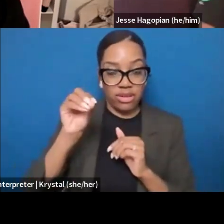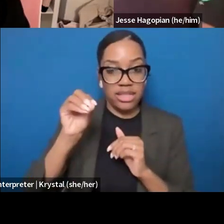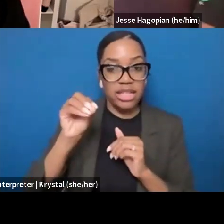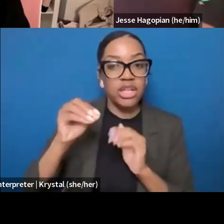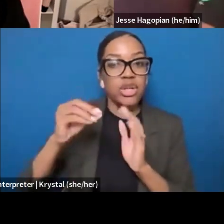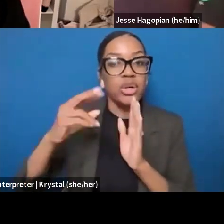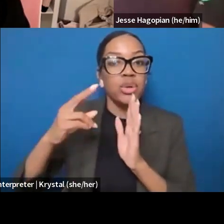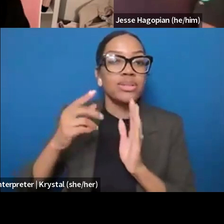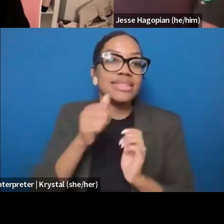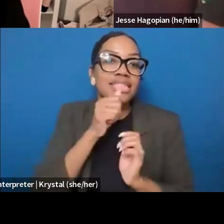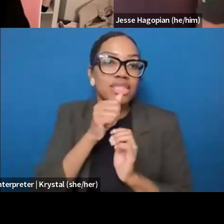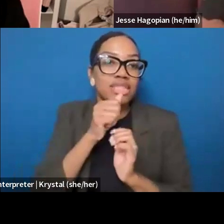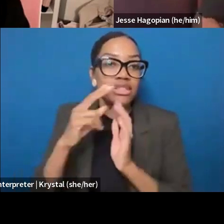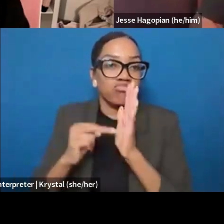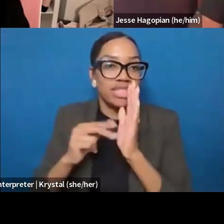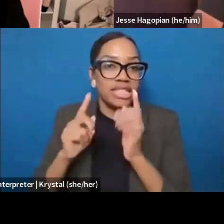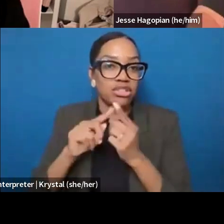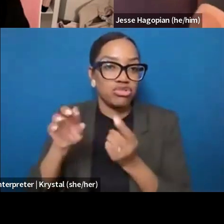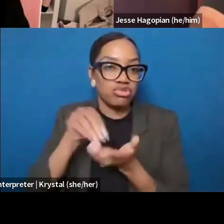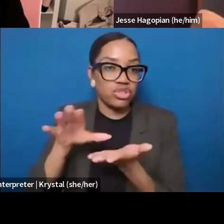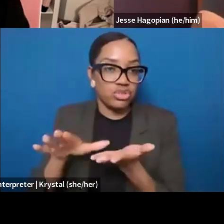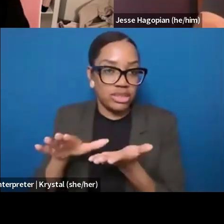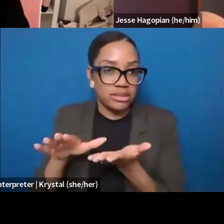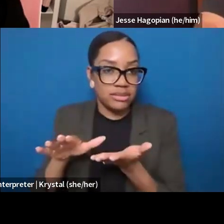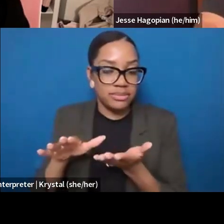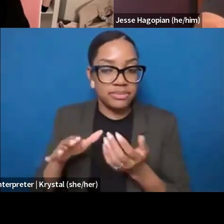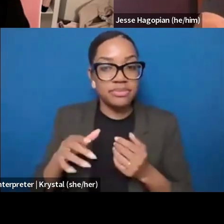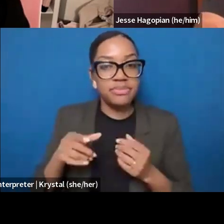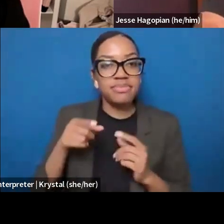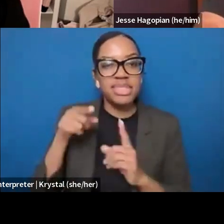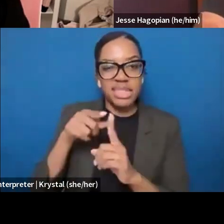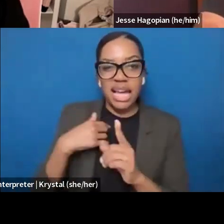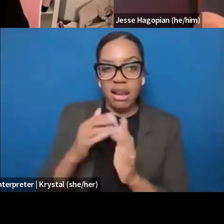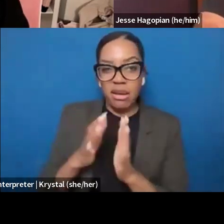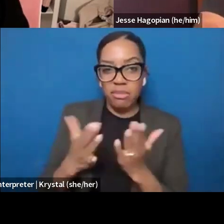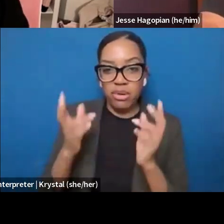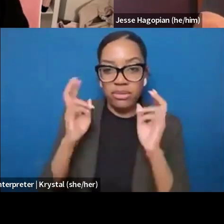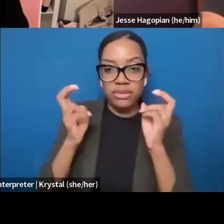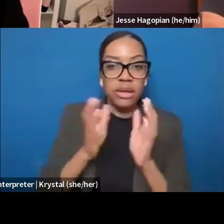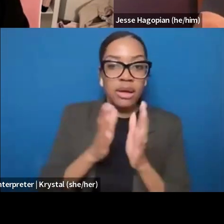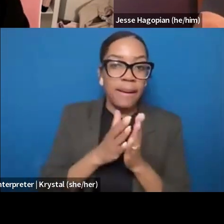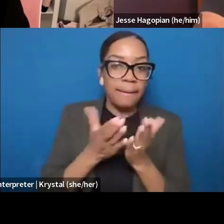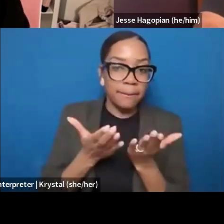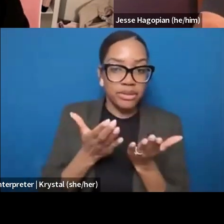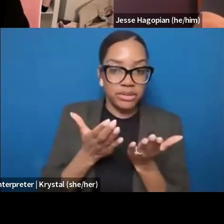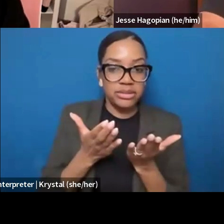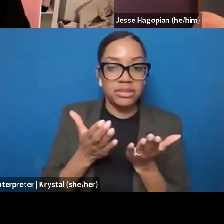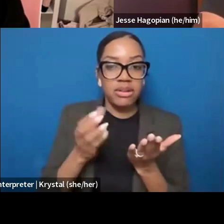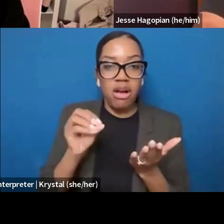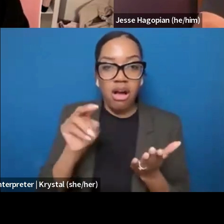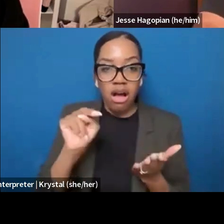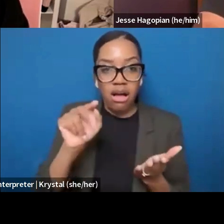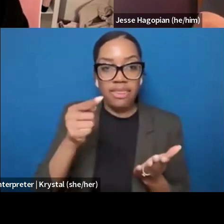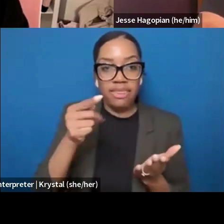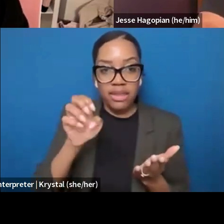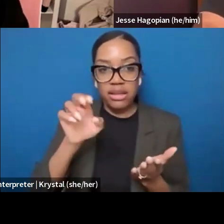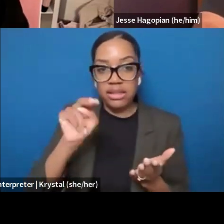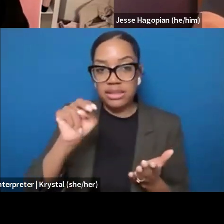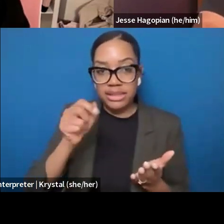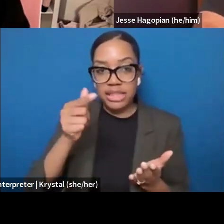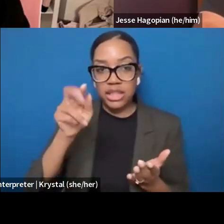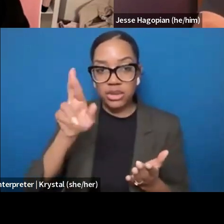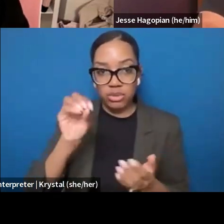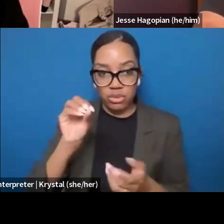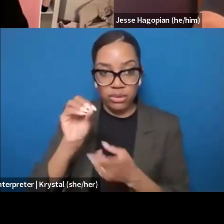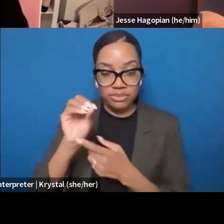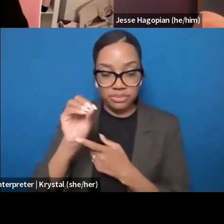Carter G. Woodson's book on what he referred to as his book on the Negro, right? Which he's referring to the Negro in our history, the textbook Carter G. Woodson wrote, and that